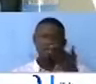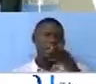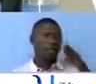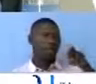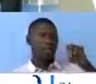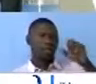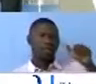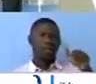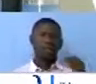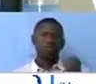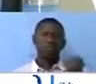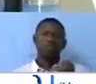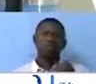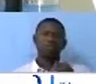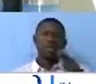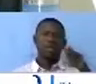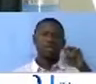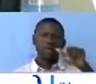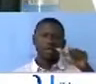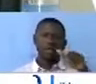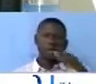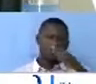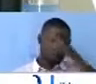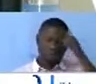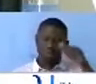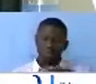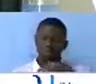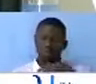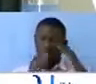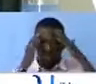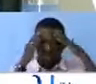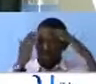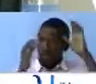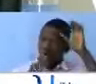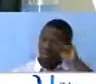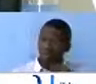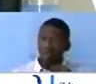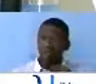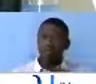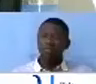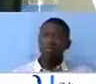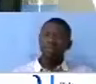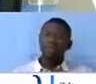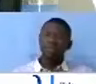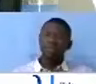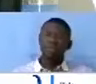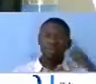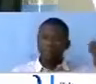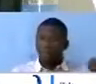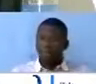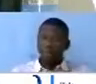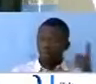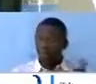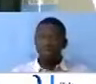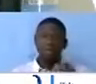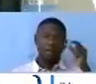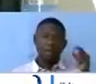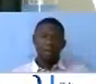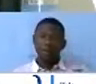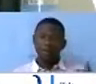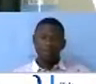not seem to accept or understand or appreciate the fact that beating people is torture and that it is